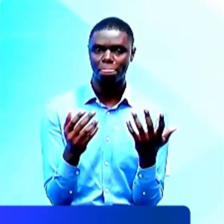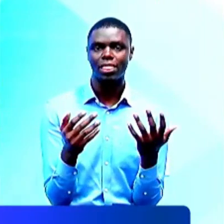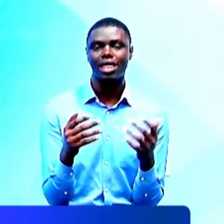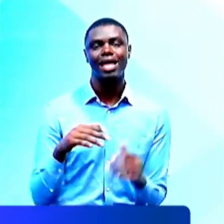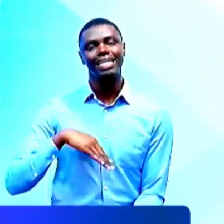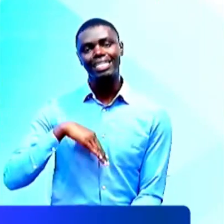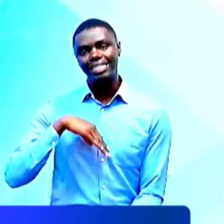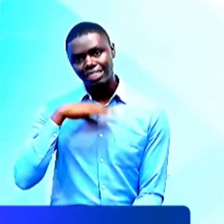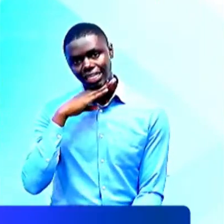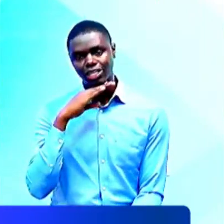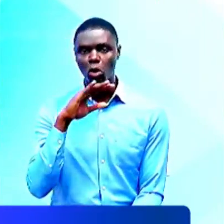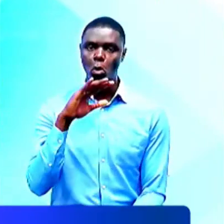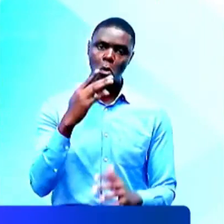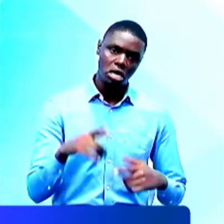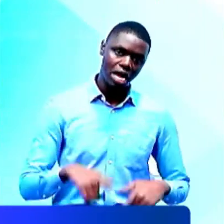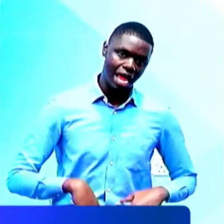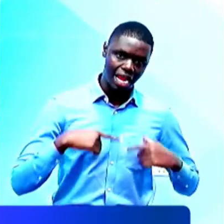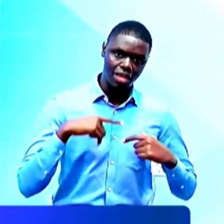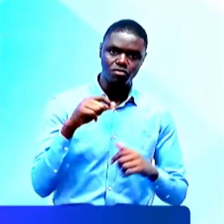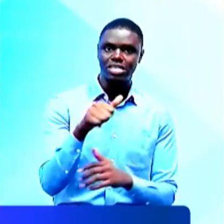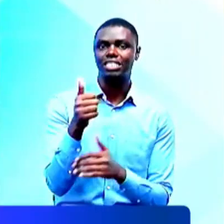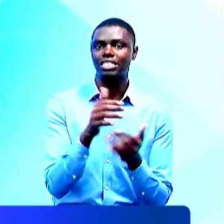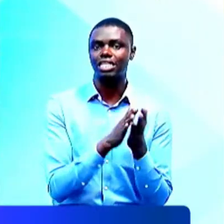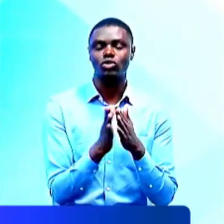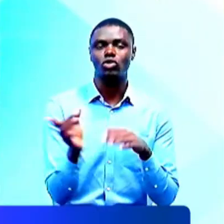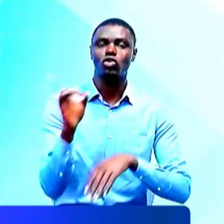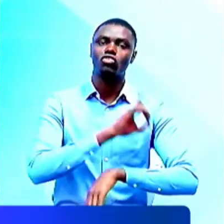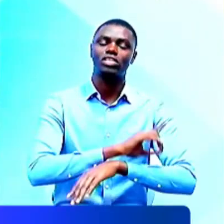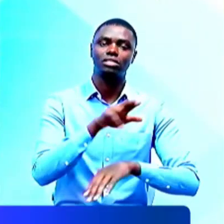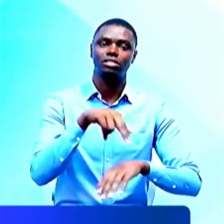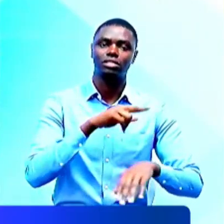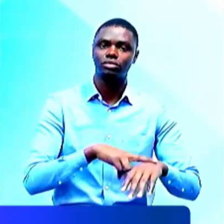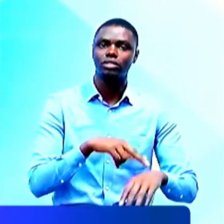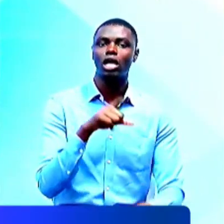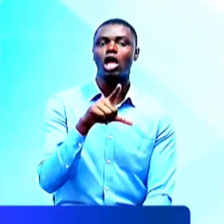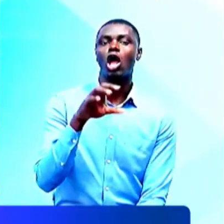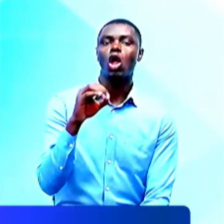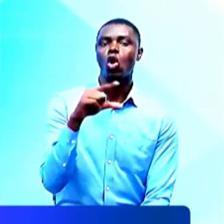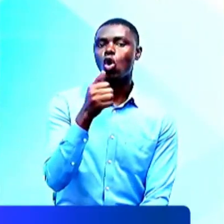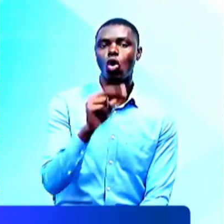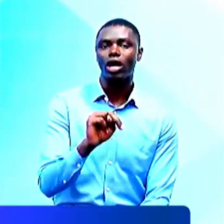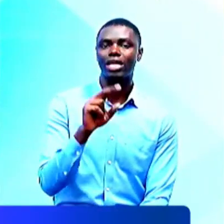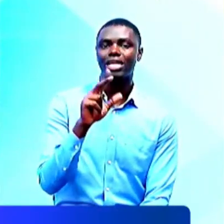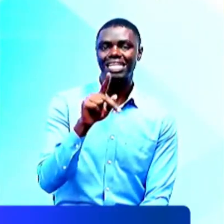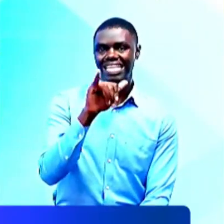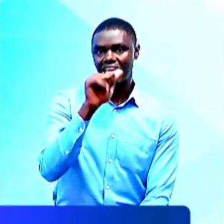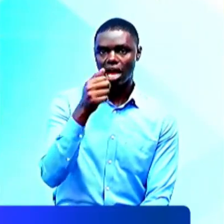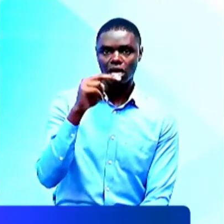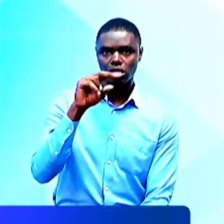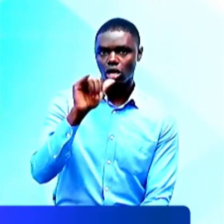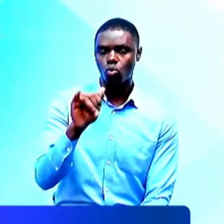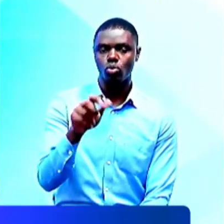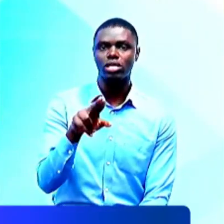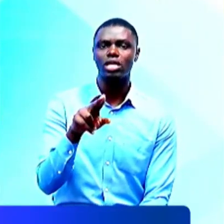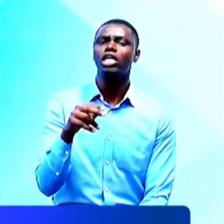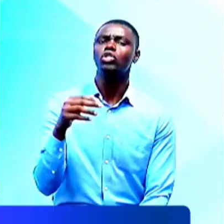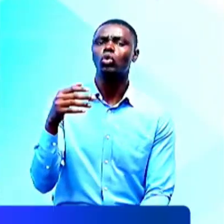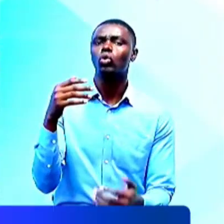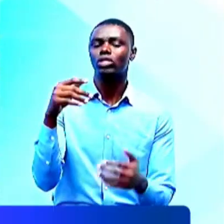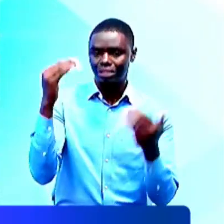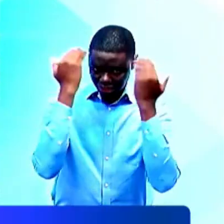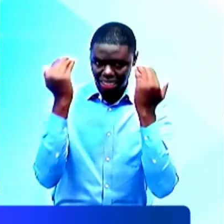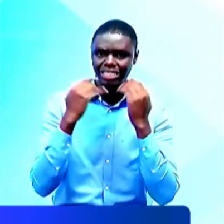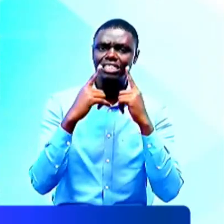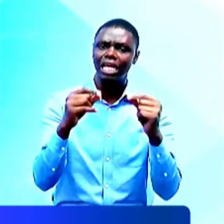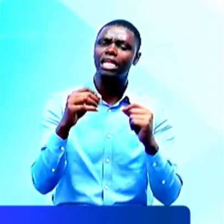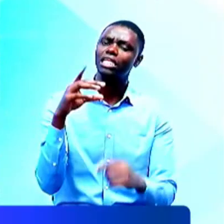is the other story in the Daily Nation. Where is blogger Ndiangui? A judge tells DCI to end the drama and produce